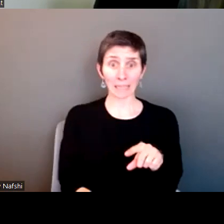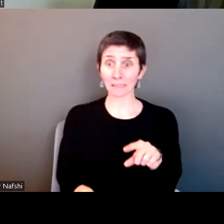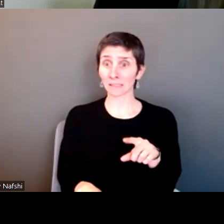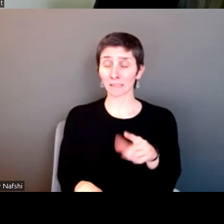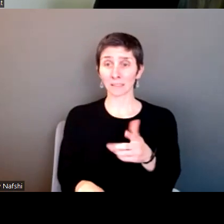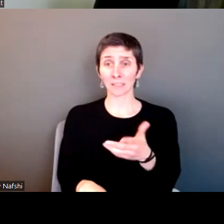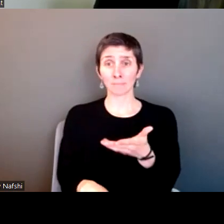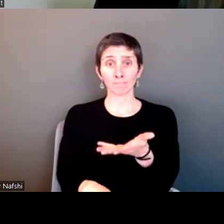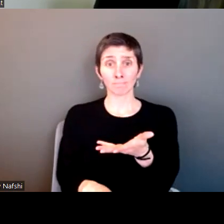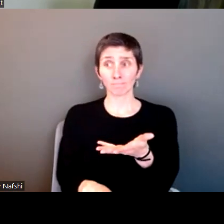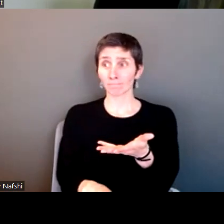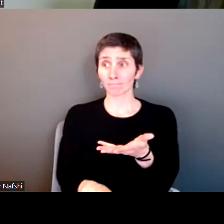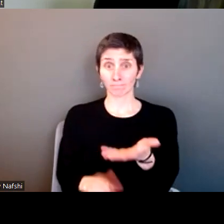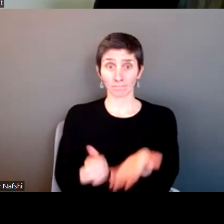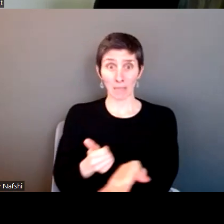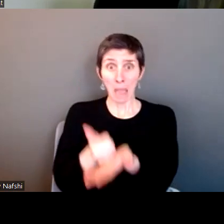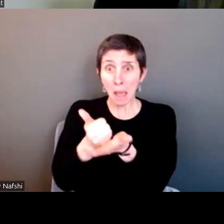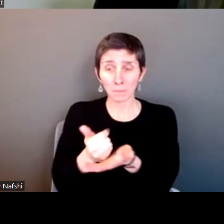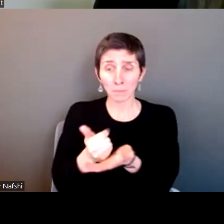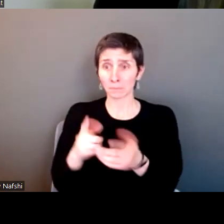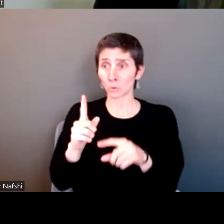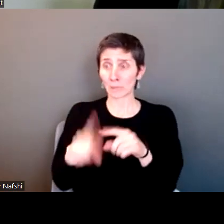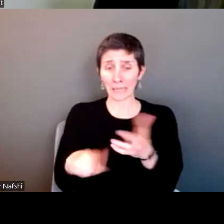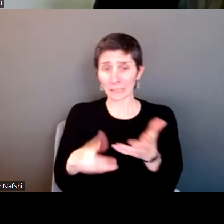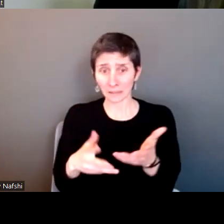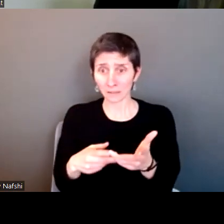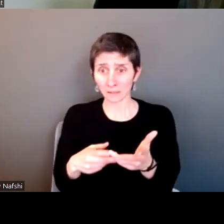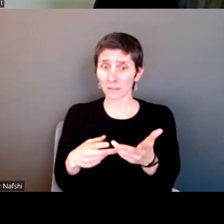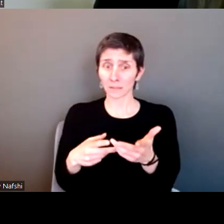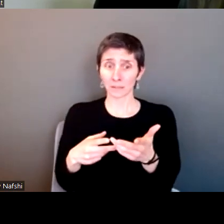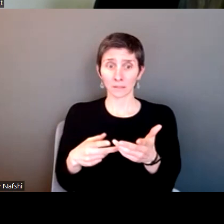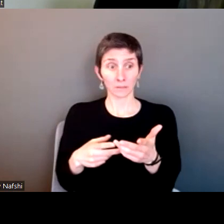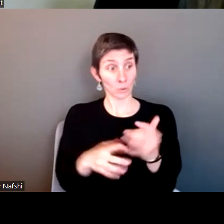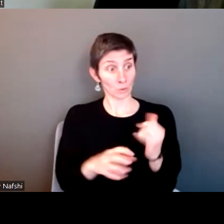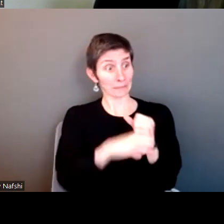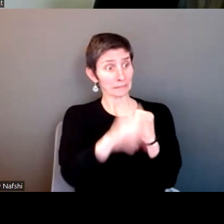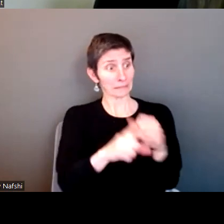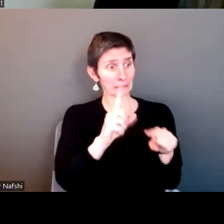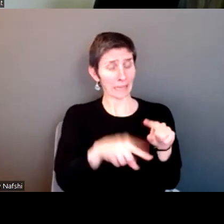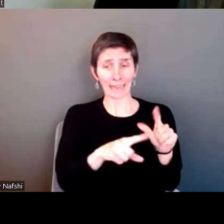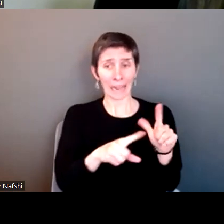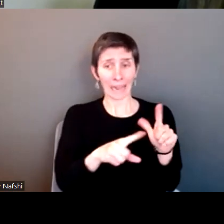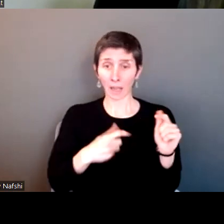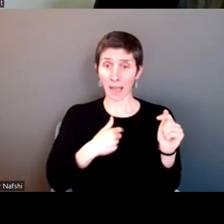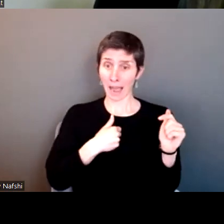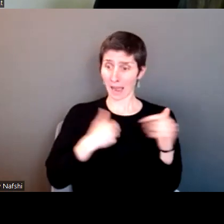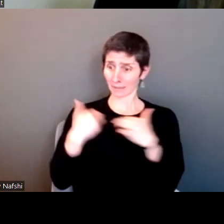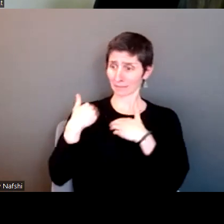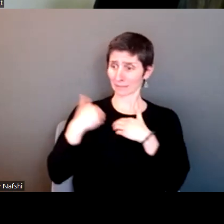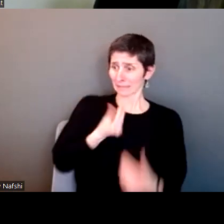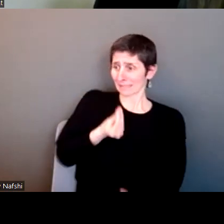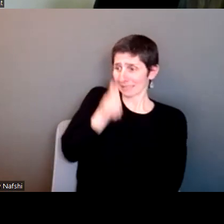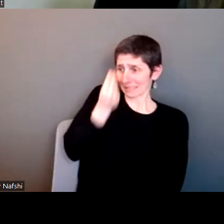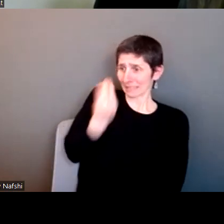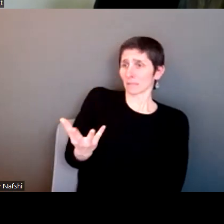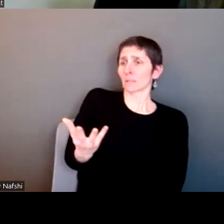know, make a transition, keep a person in shelter. That needs to be part of this discussion. And how